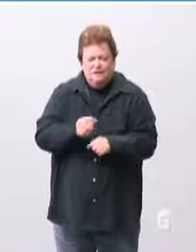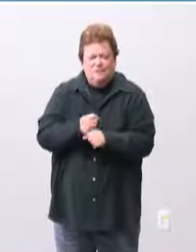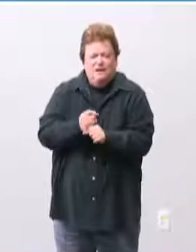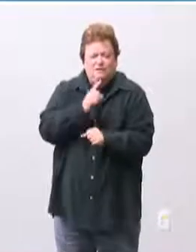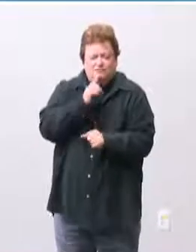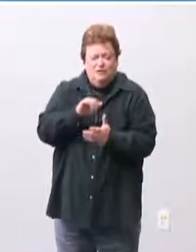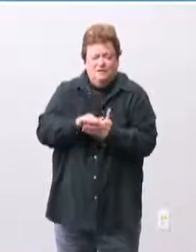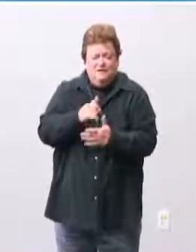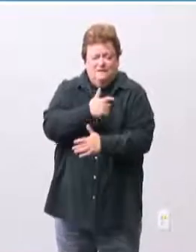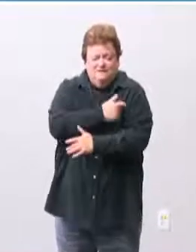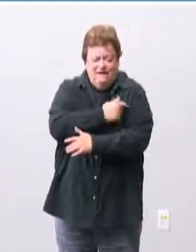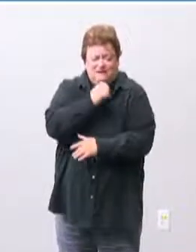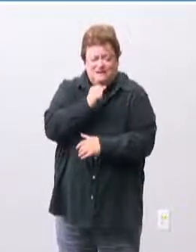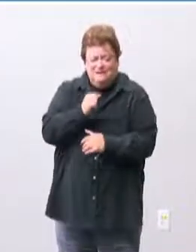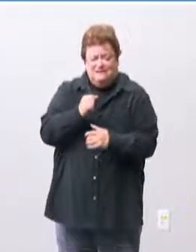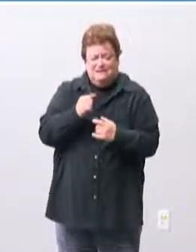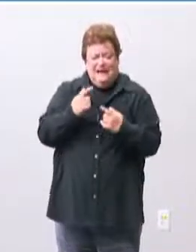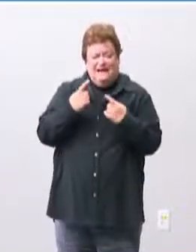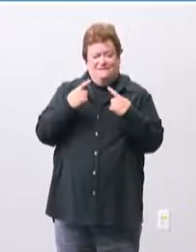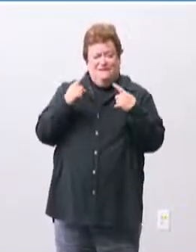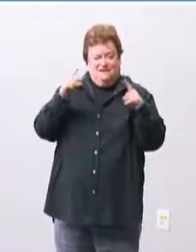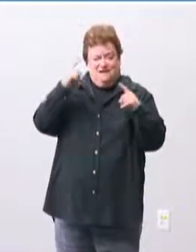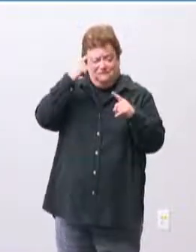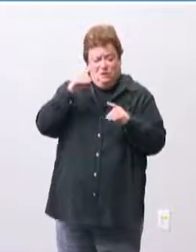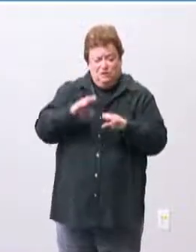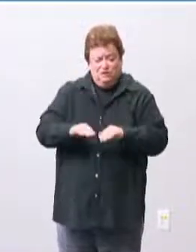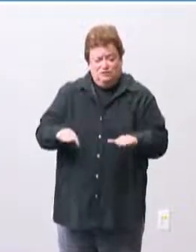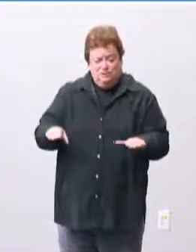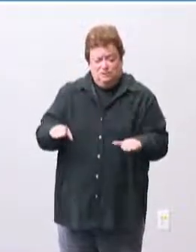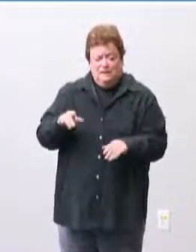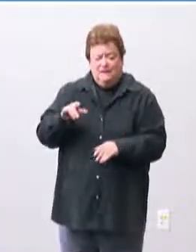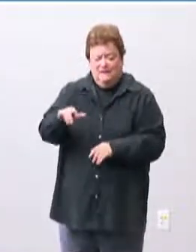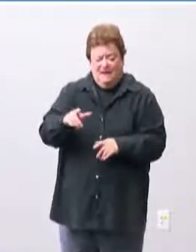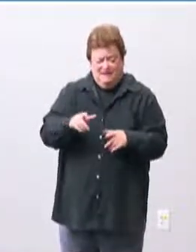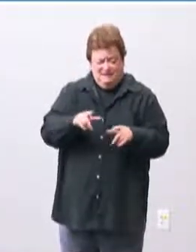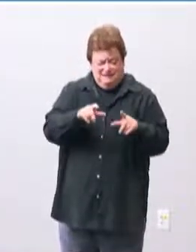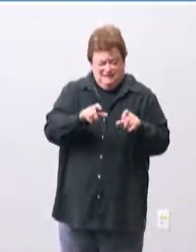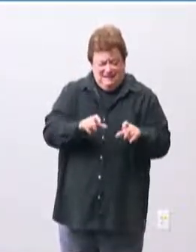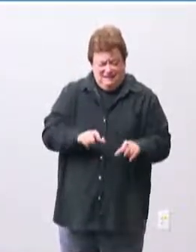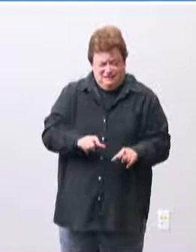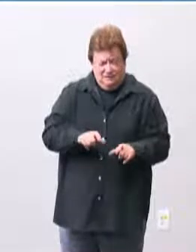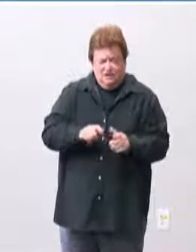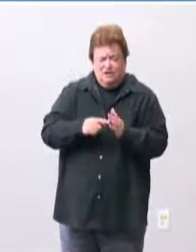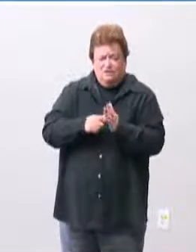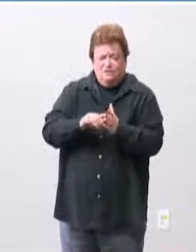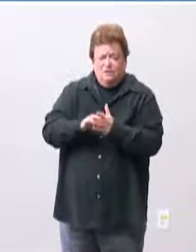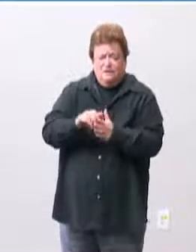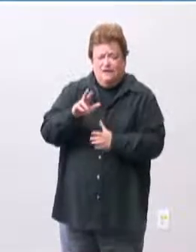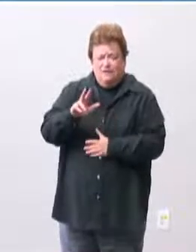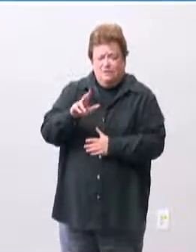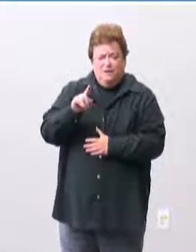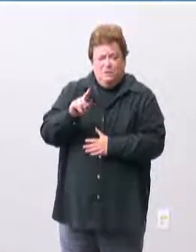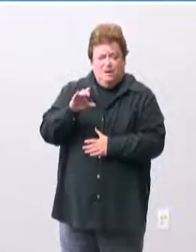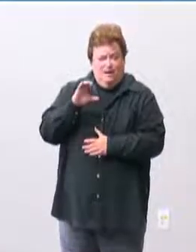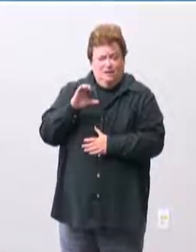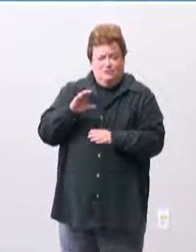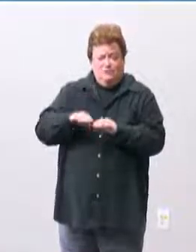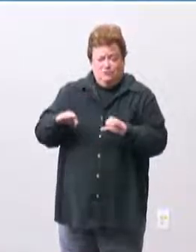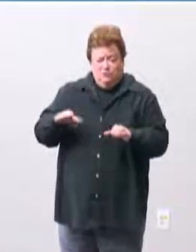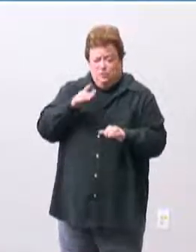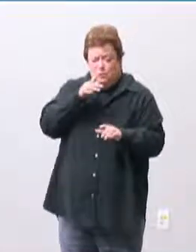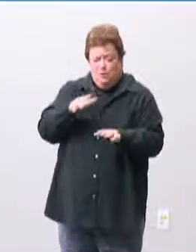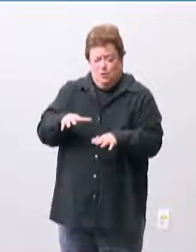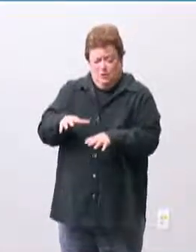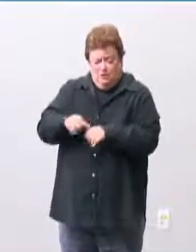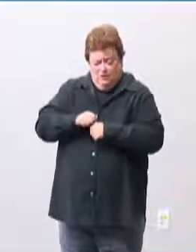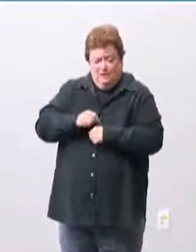up. When I say effective, the trial showed in about over 3,100 kids who received the 2-dose series